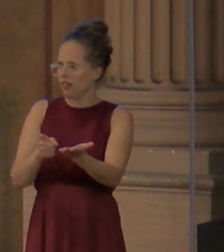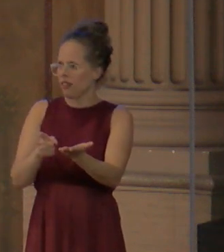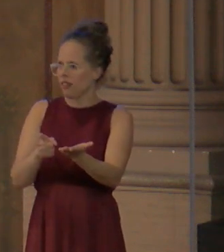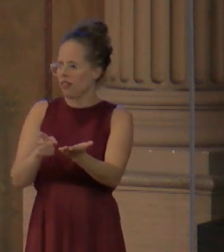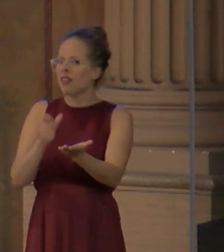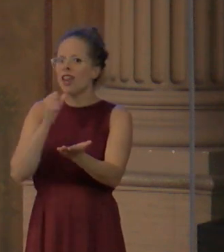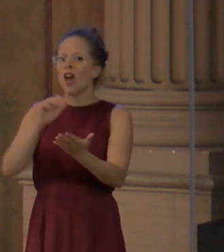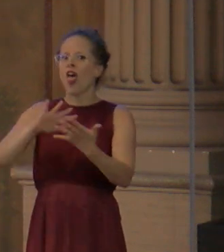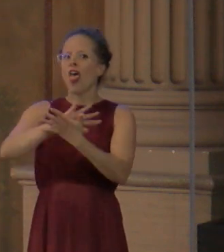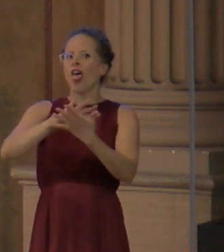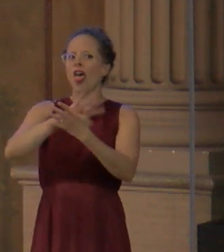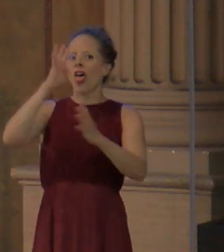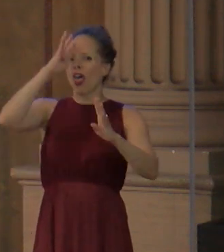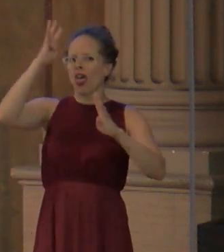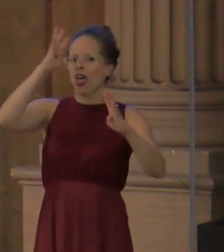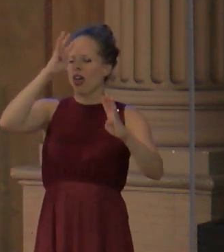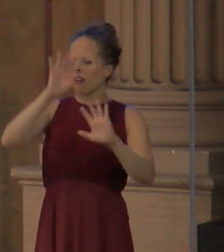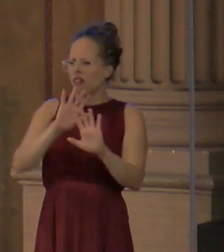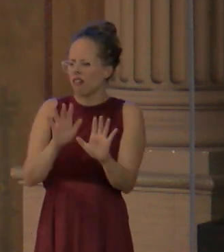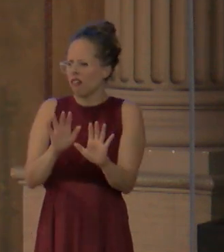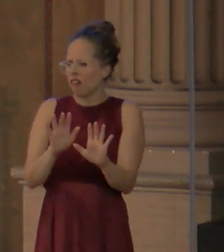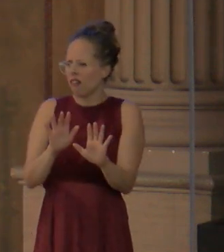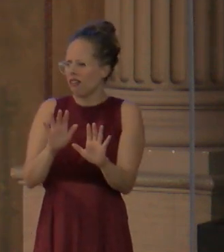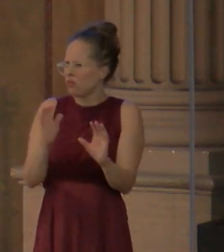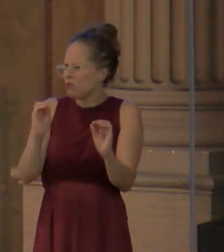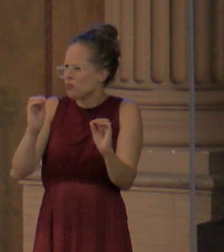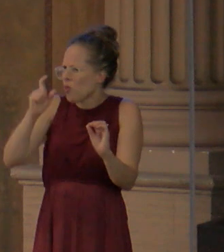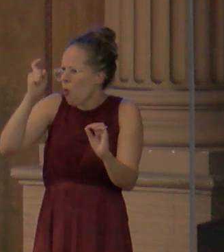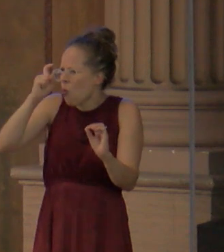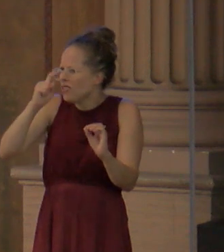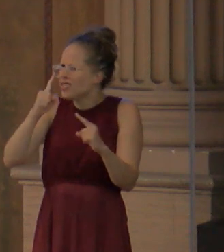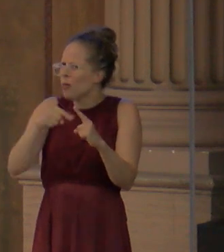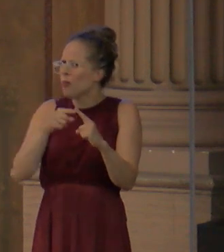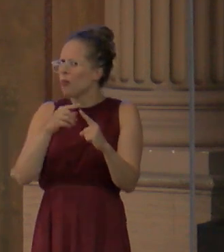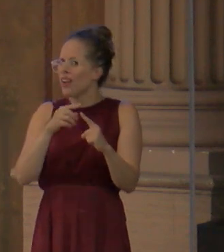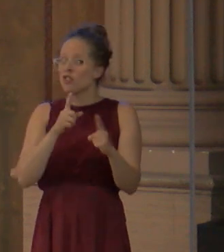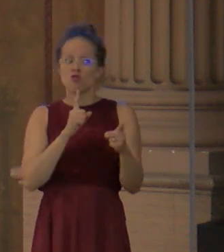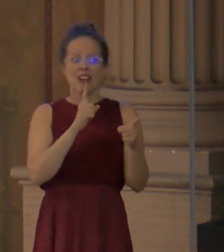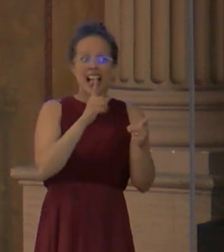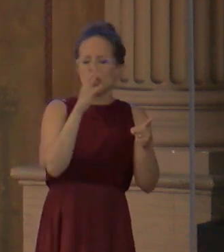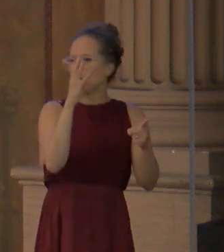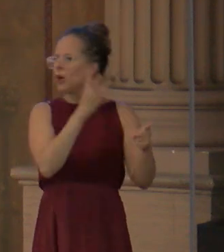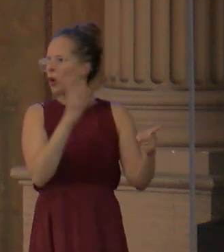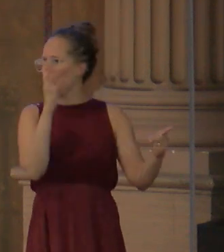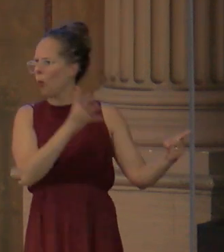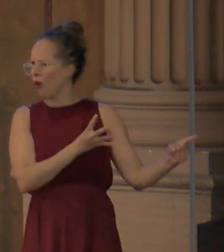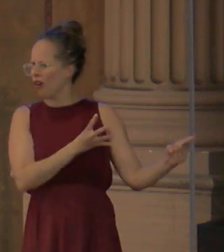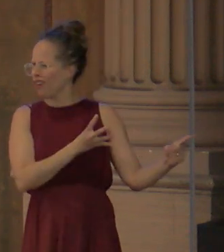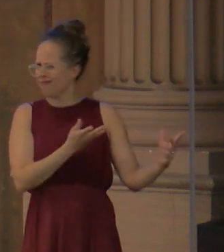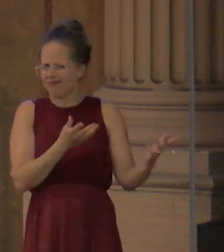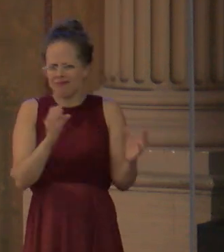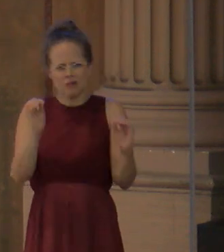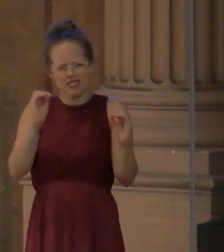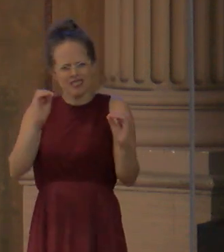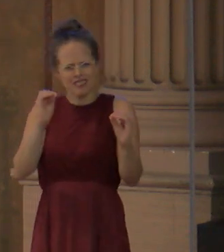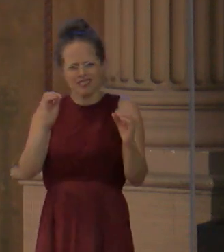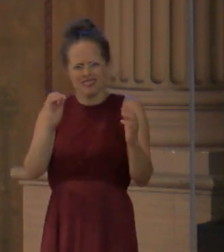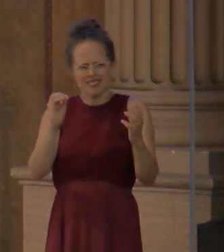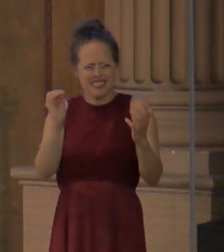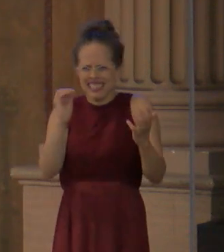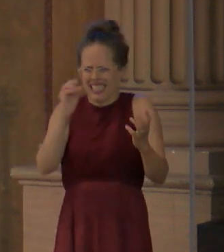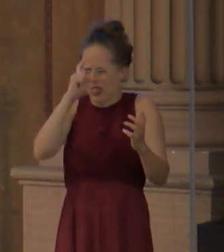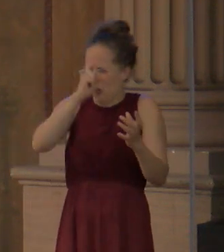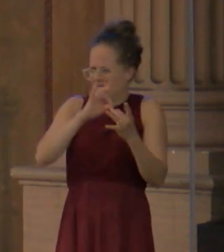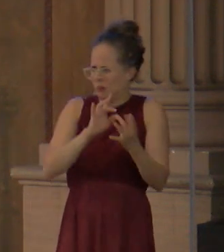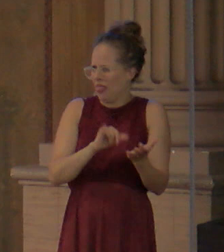mirage. Because there's no wisdom in ignoring reality. Right? There's no wisdom in twisting situations into